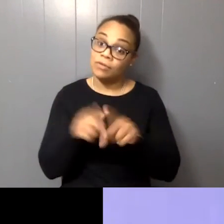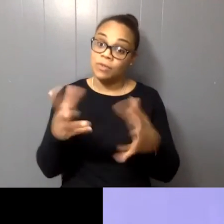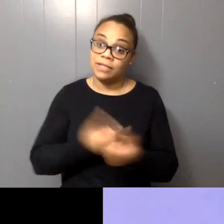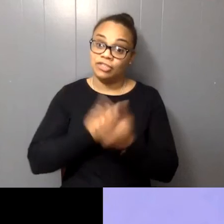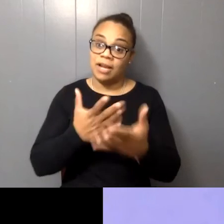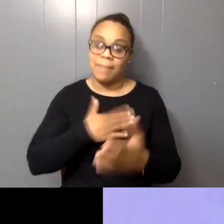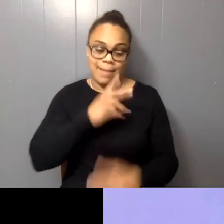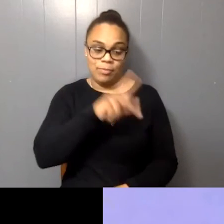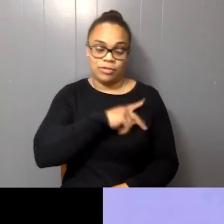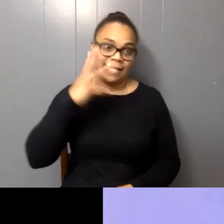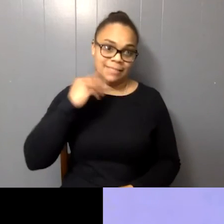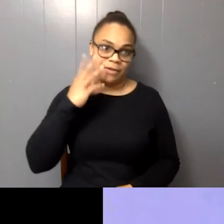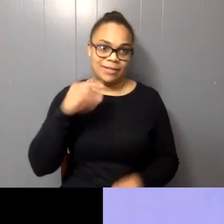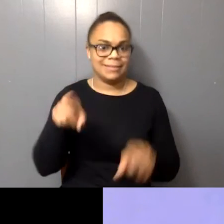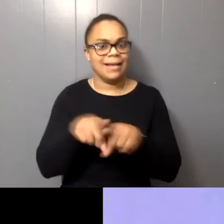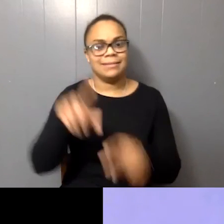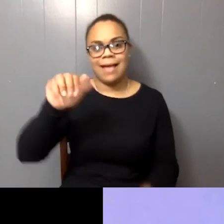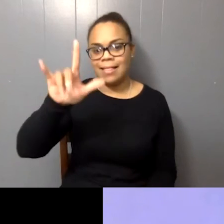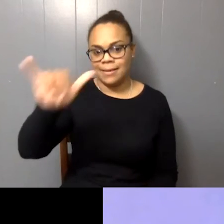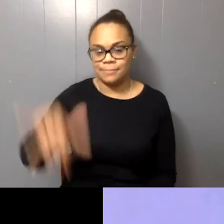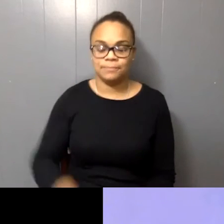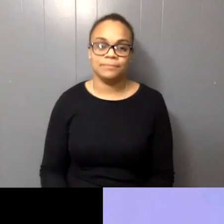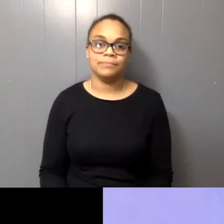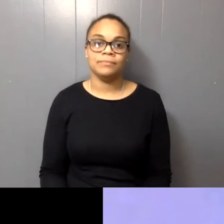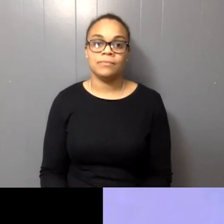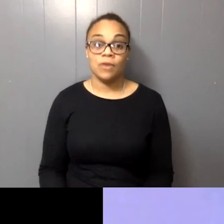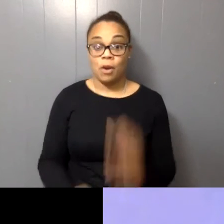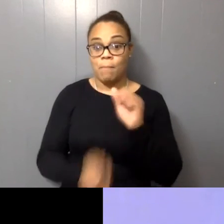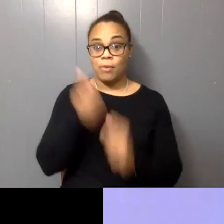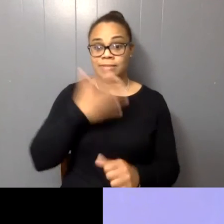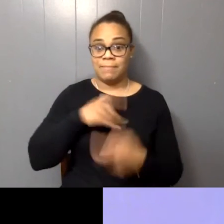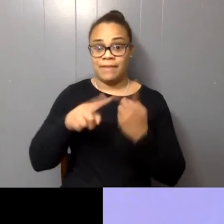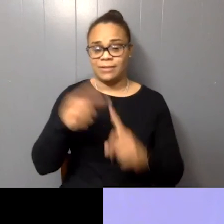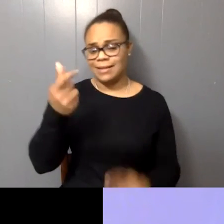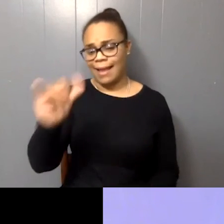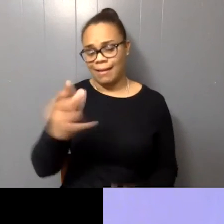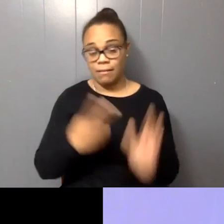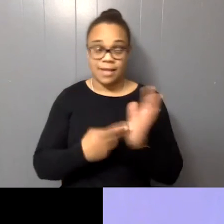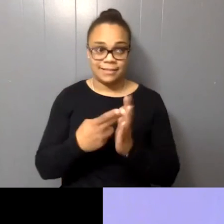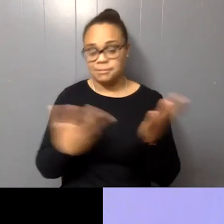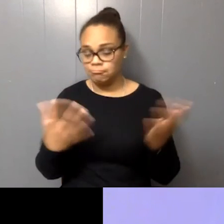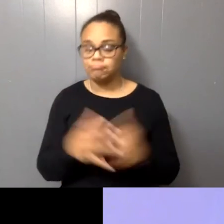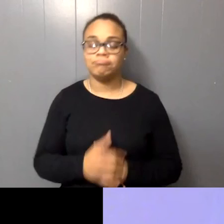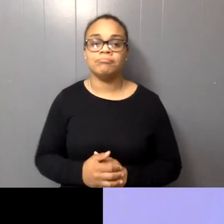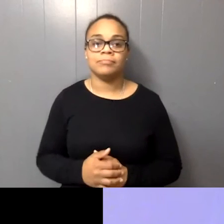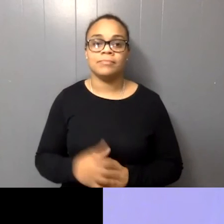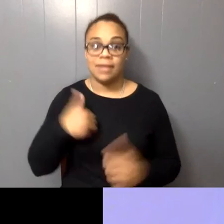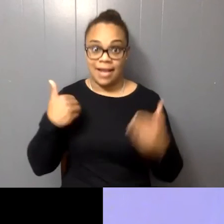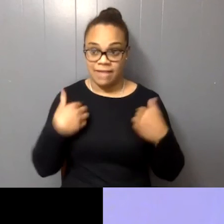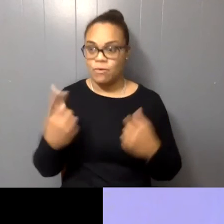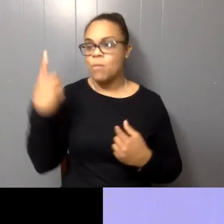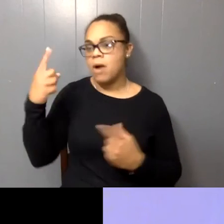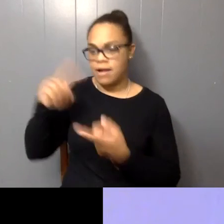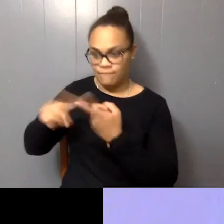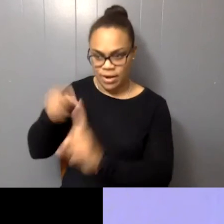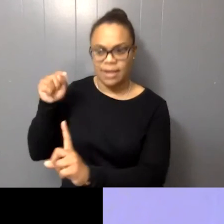an ally. I had most of my friends are gay, to be honest, but I have one specific friend who